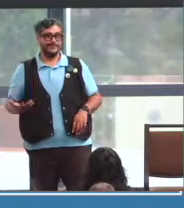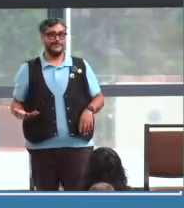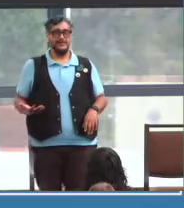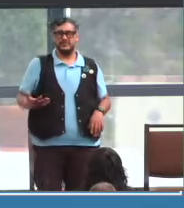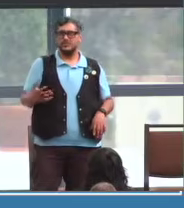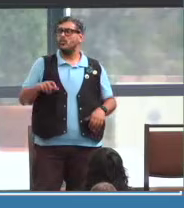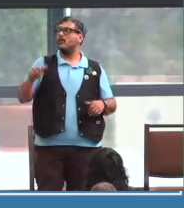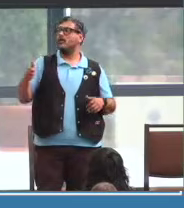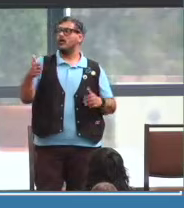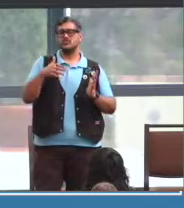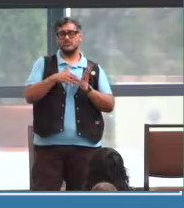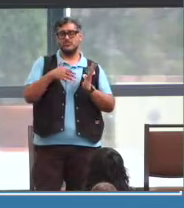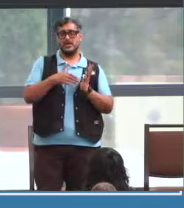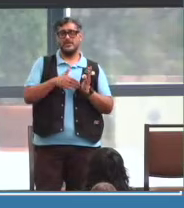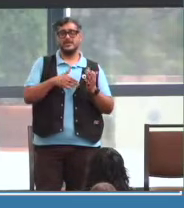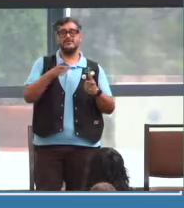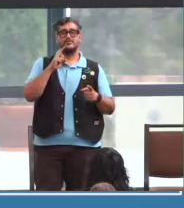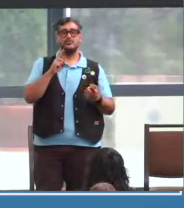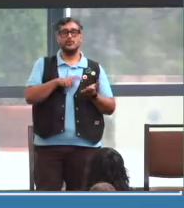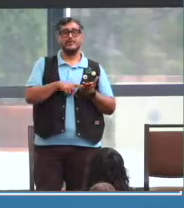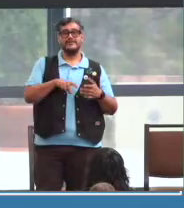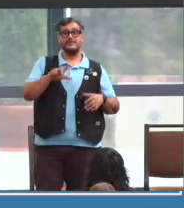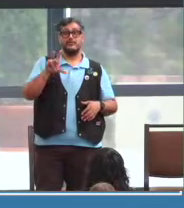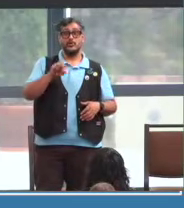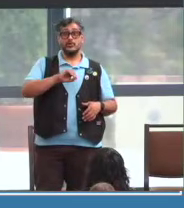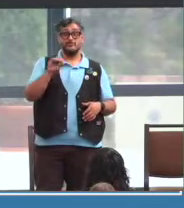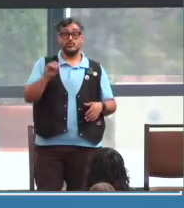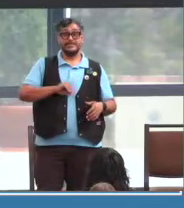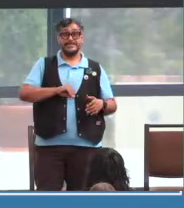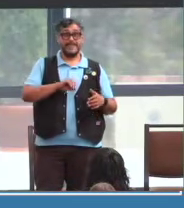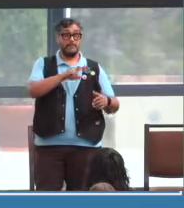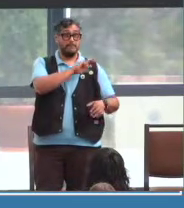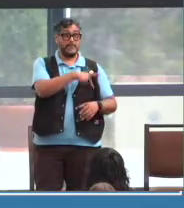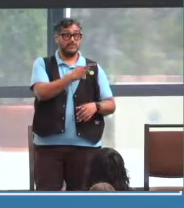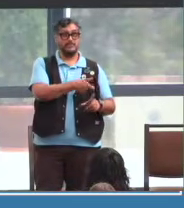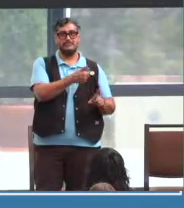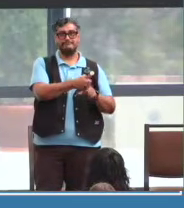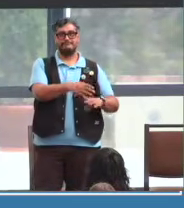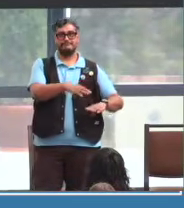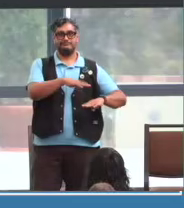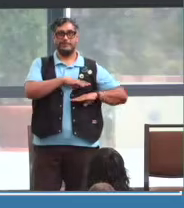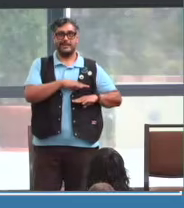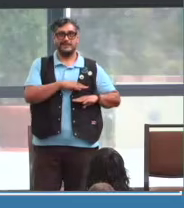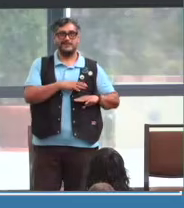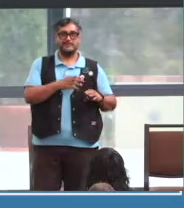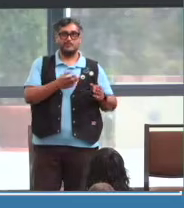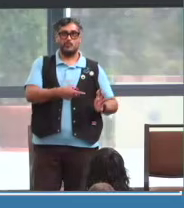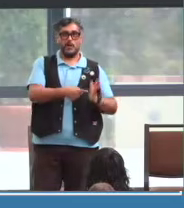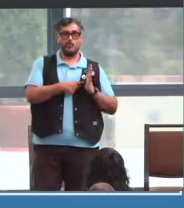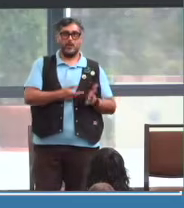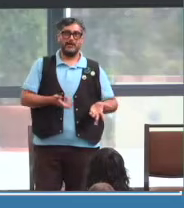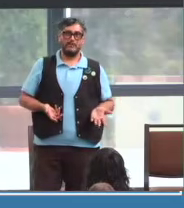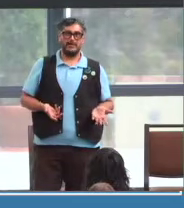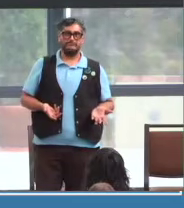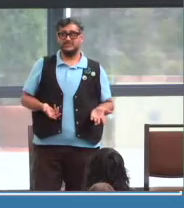from studies, we've seen that less than 30% of patients are meeting the minimally recommended guidelines to perform exercise. So there's